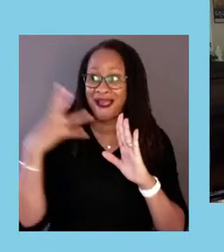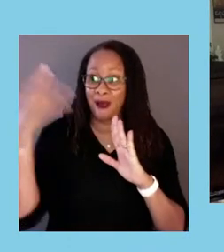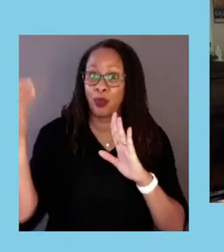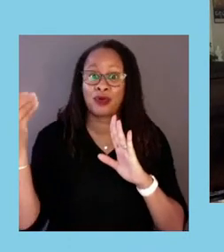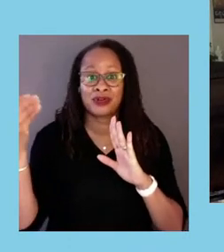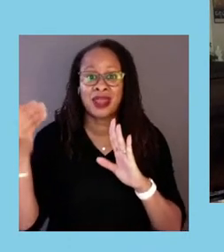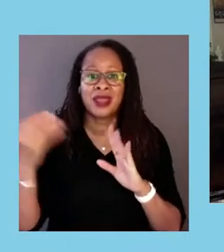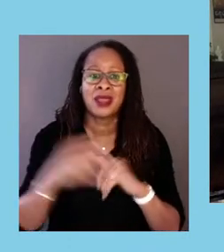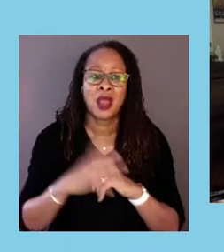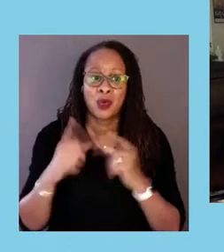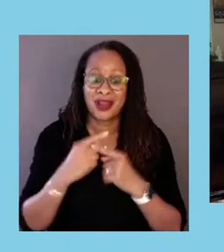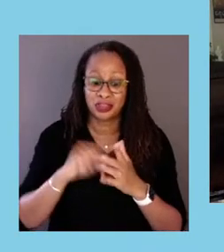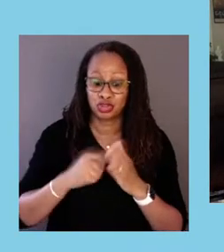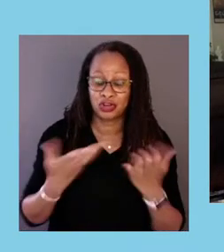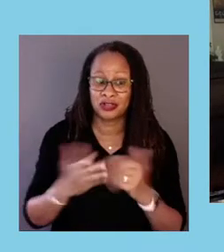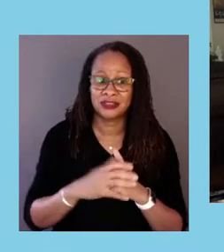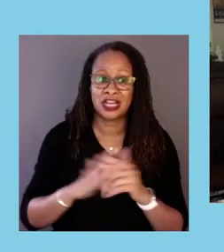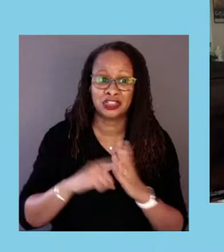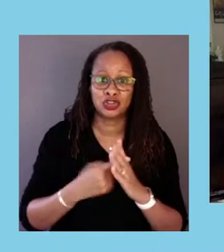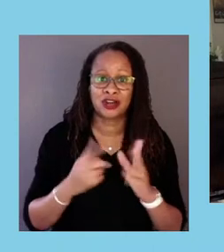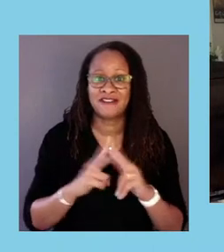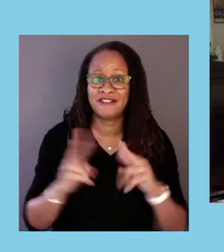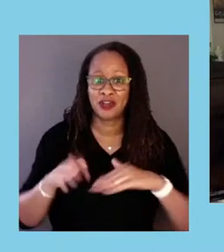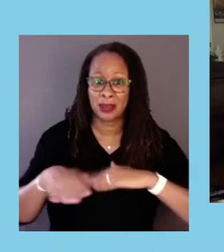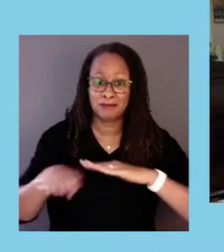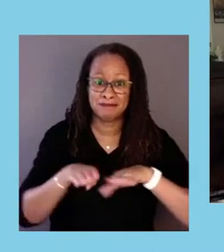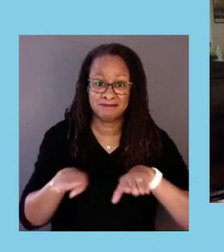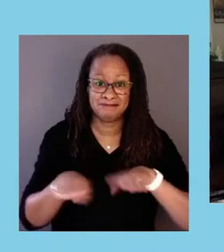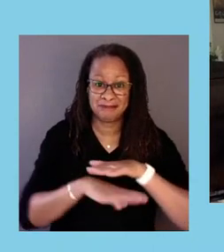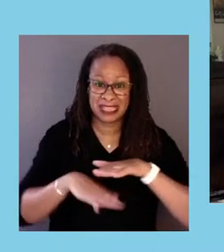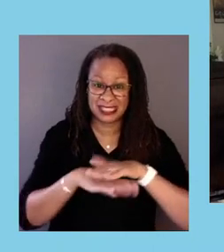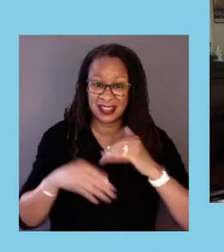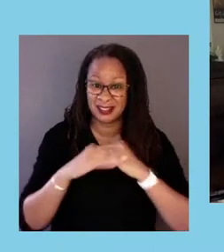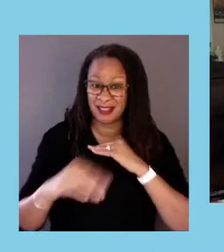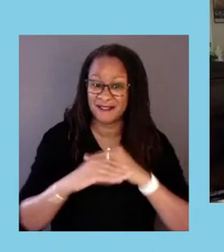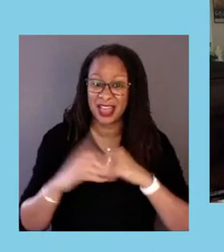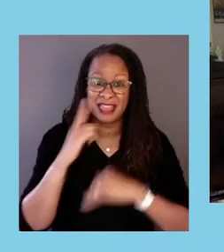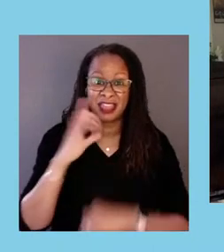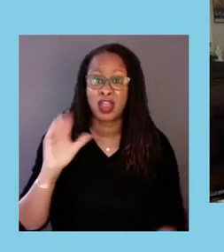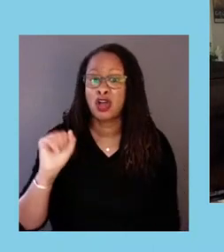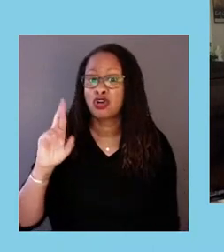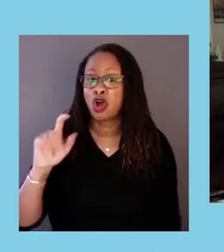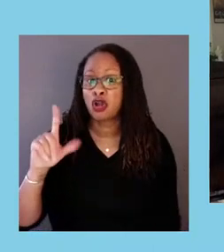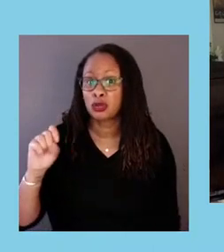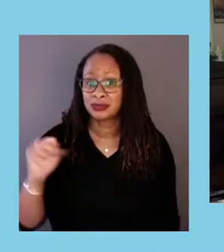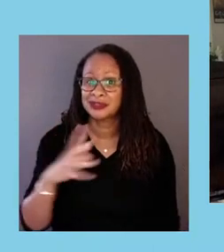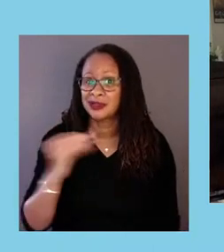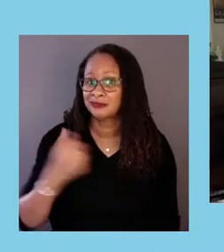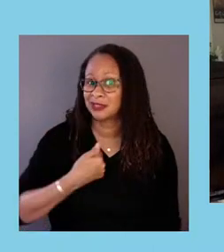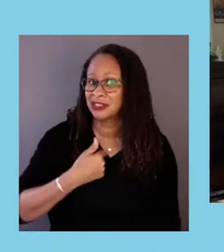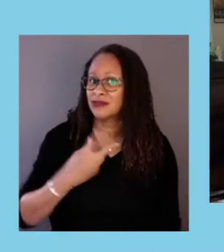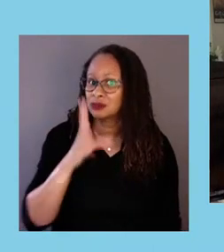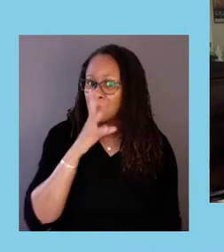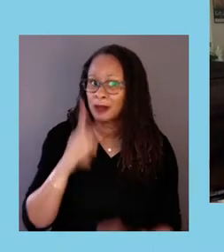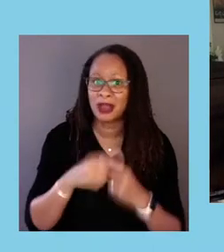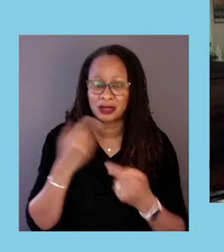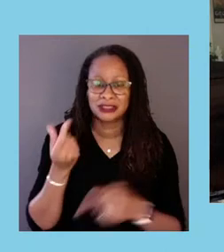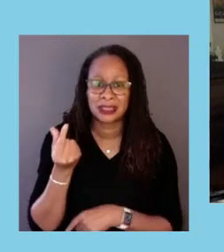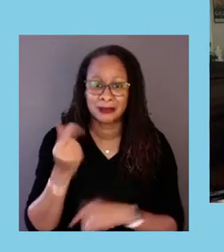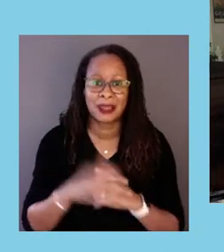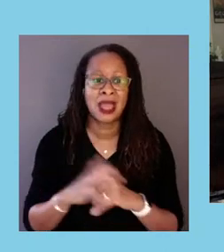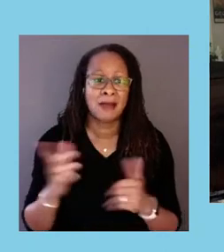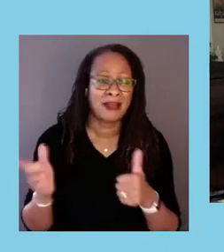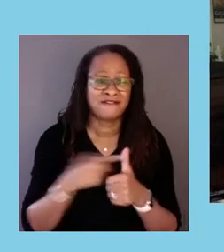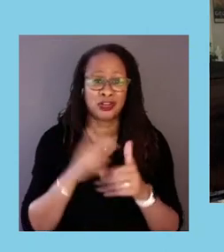started here, I just started at a very basic level. And I think Carlos and I talked about this a bit. One of my first articles here